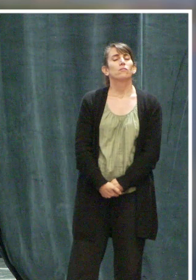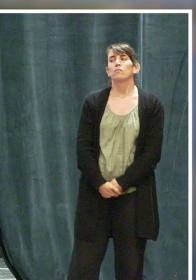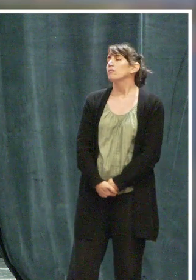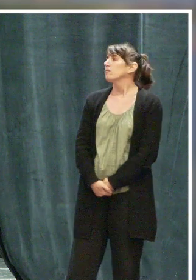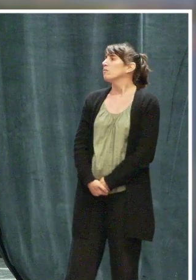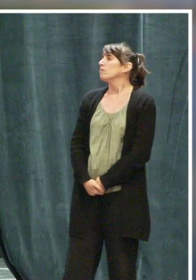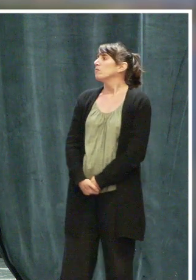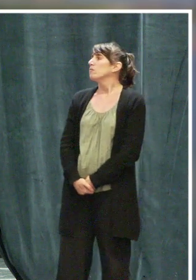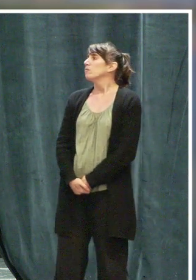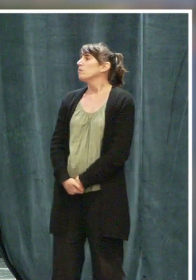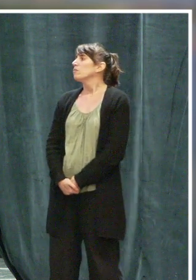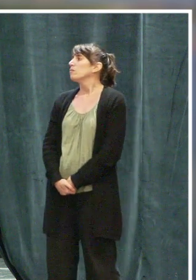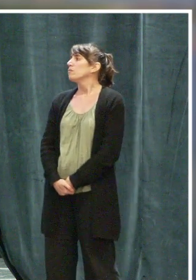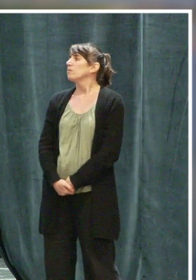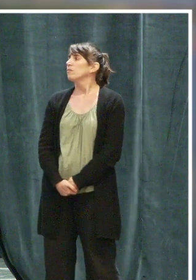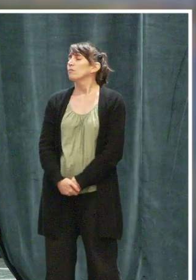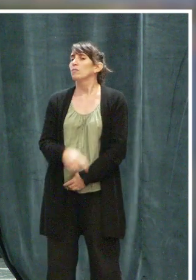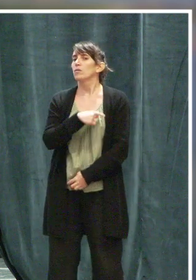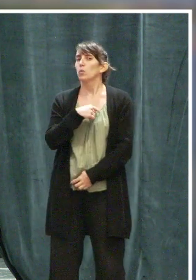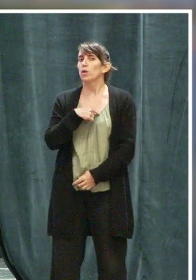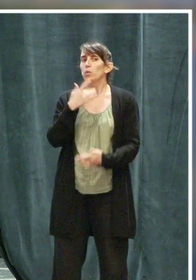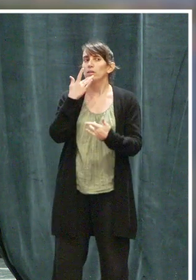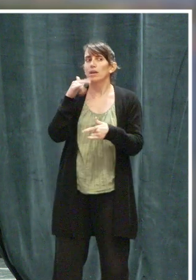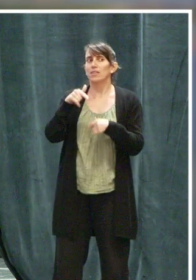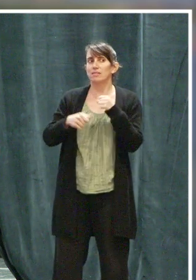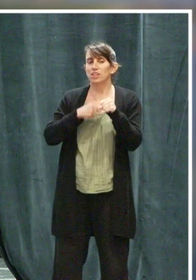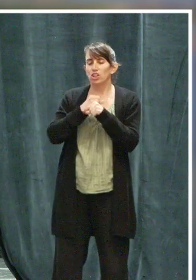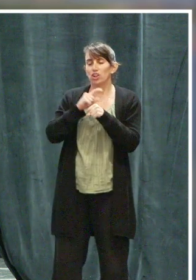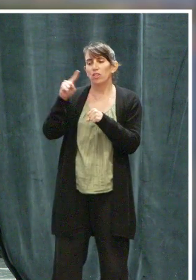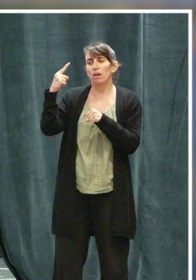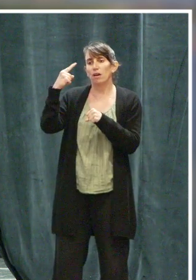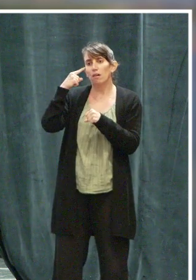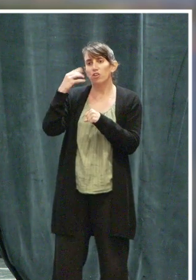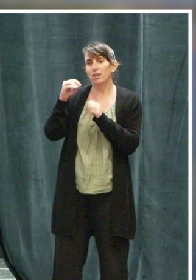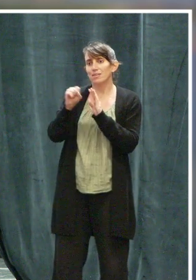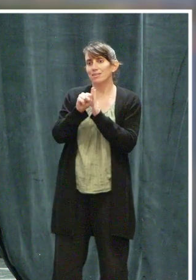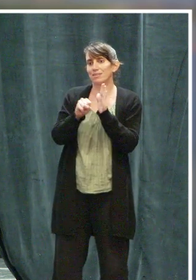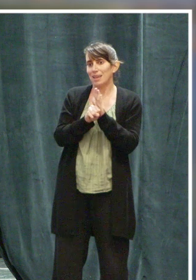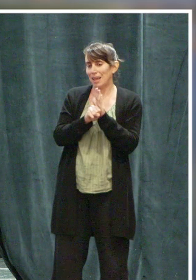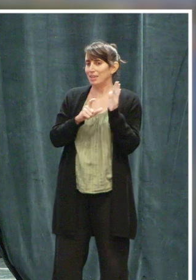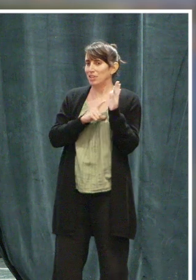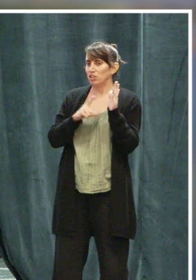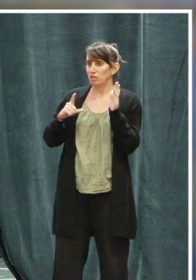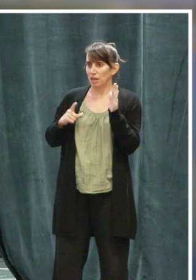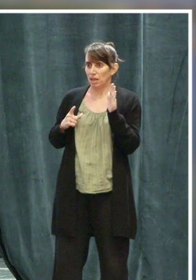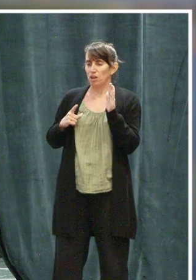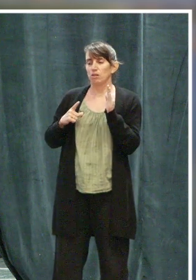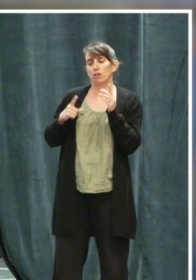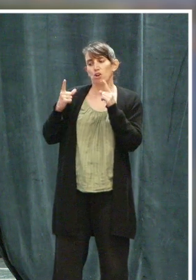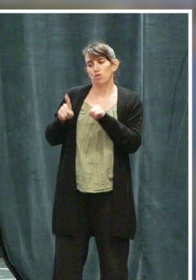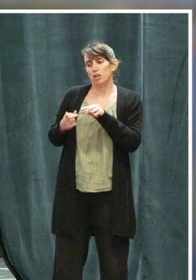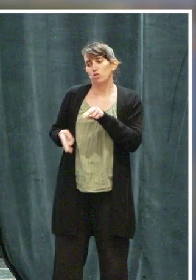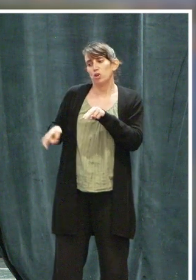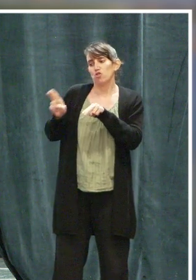So we were lucky this year that the governor and the state legislature agreed to an increase in our bonding capacity, which